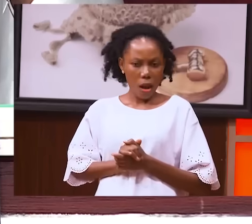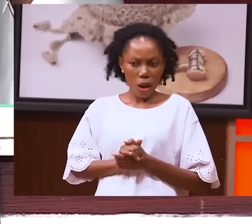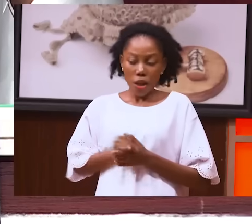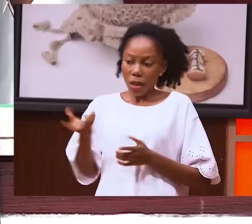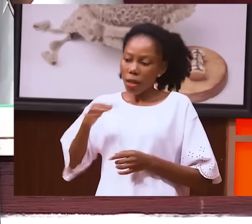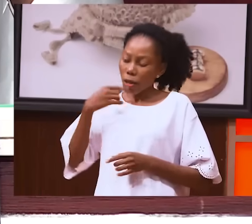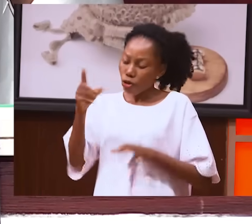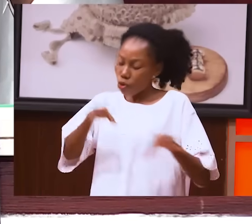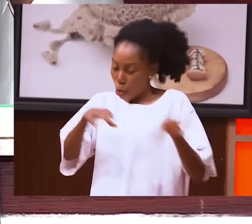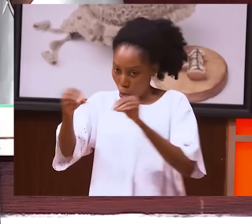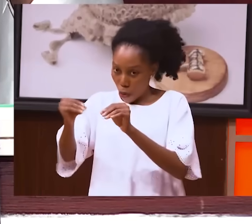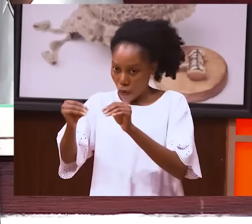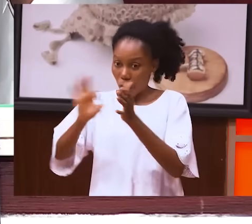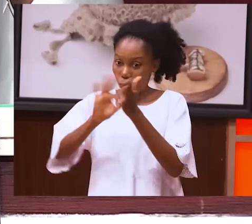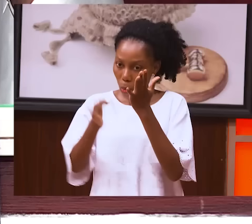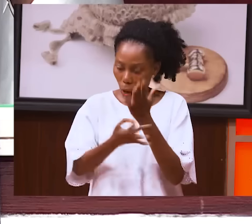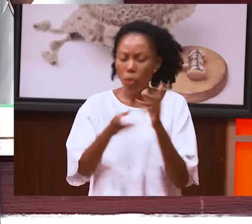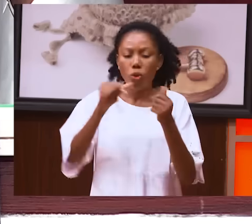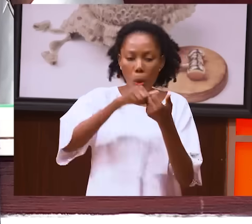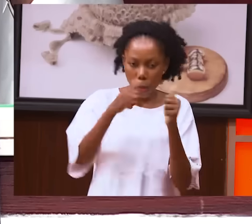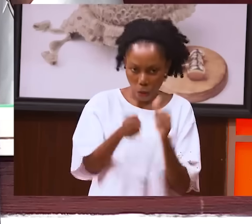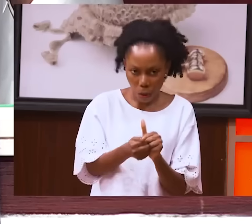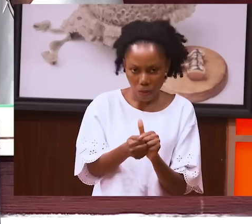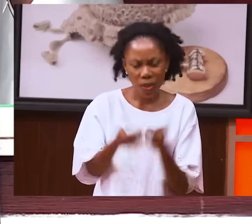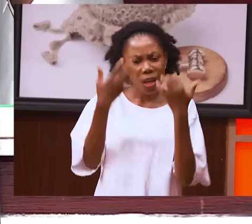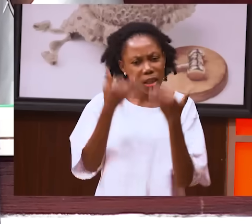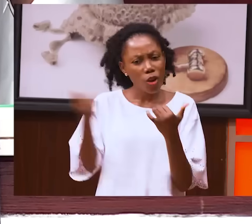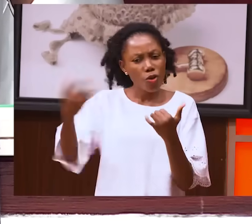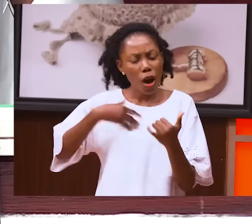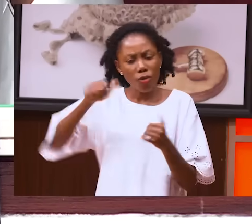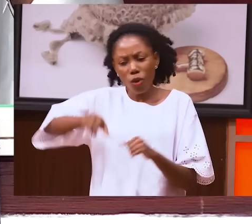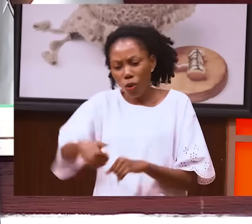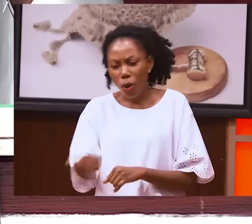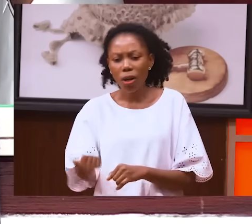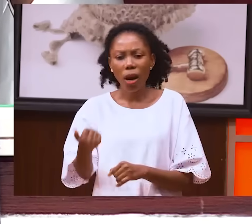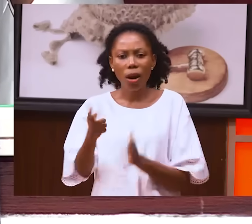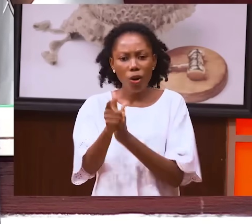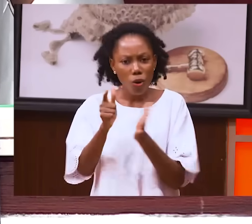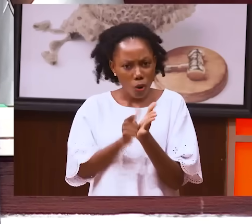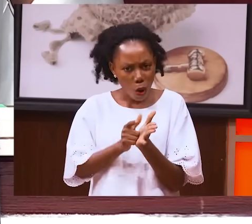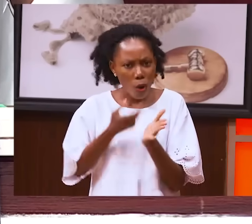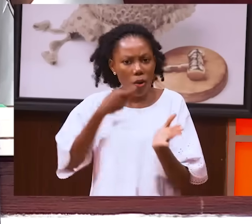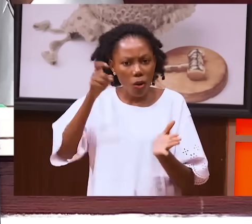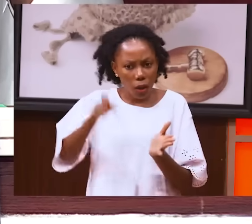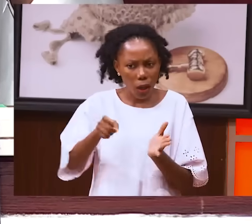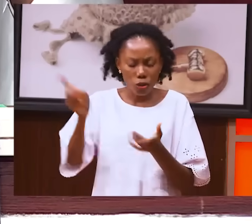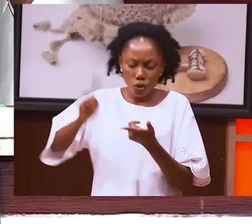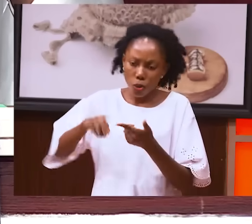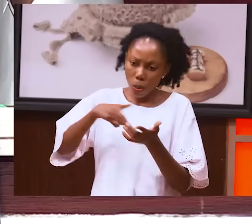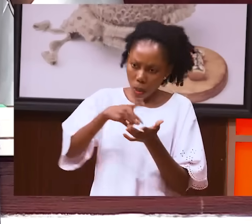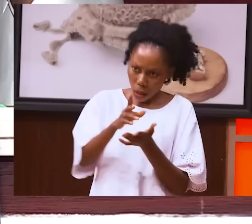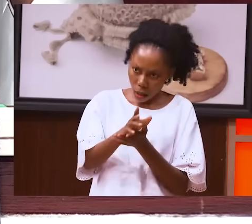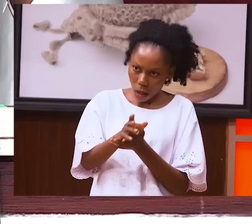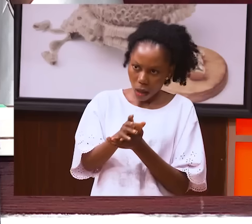premises, no problem. Now he has instruction to get the money, and he's even saying on the